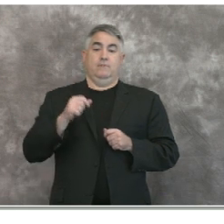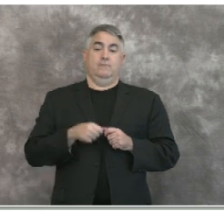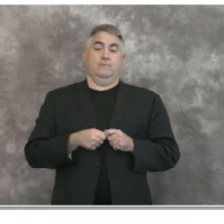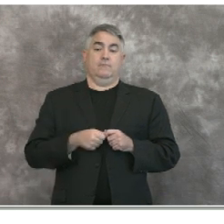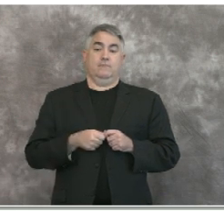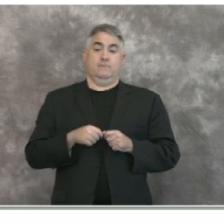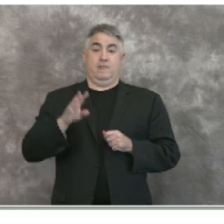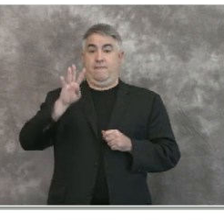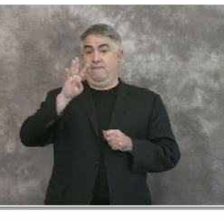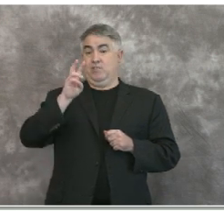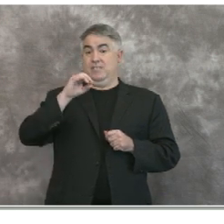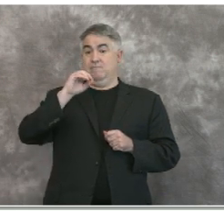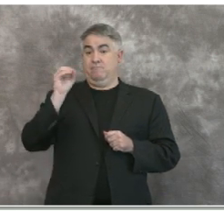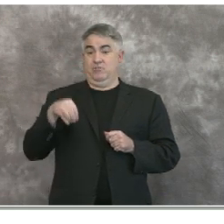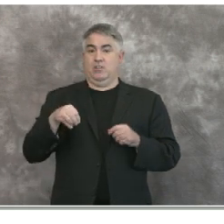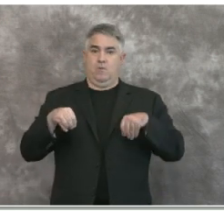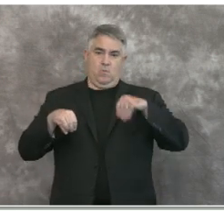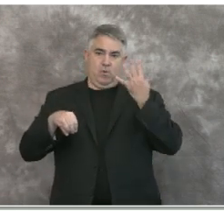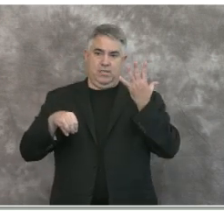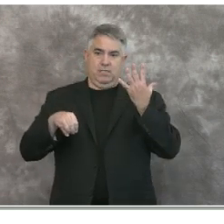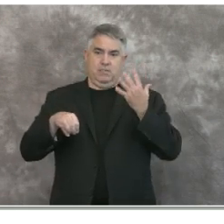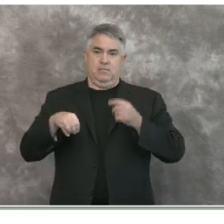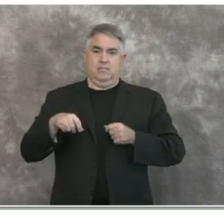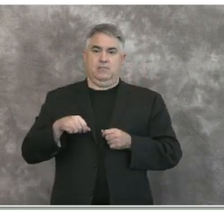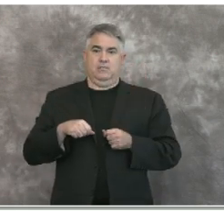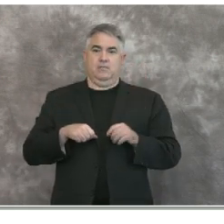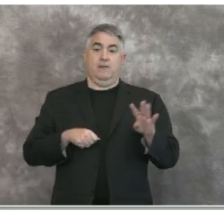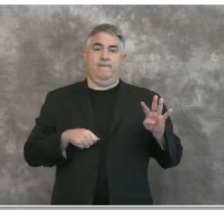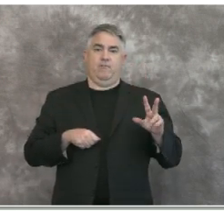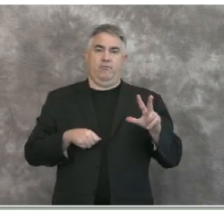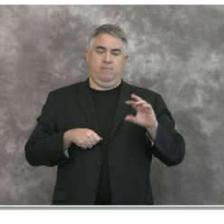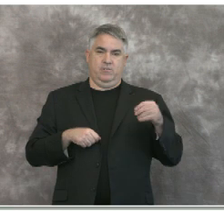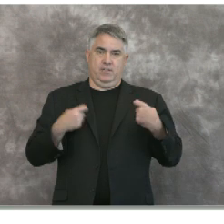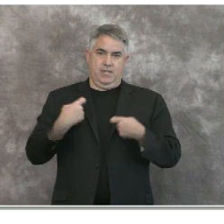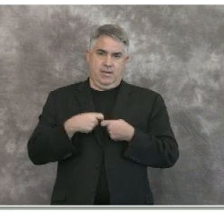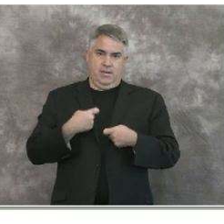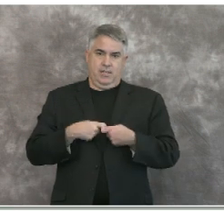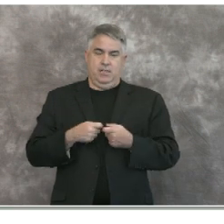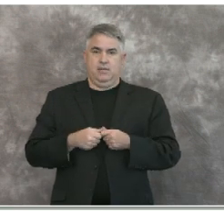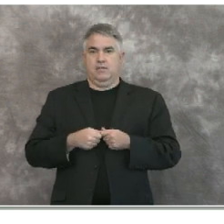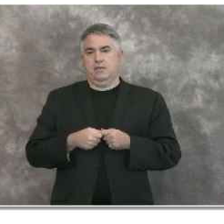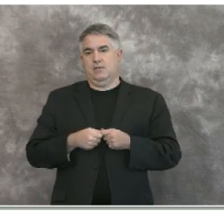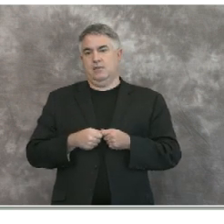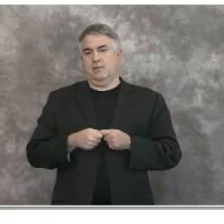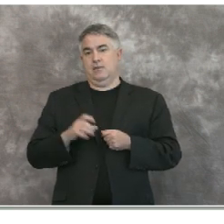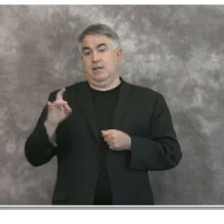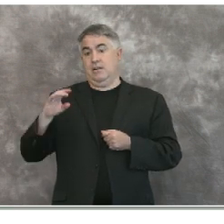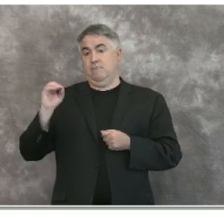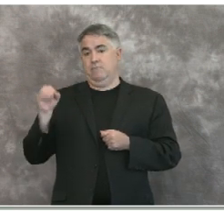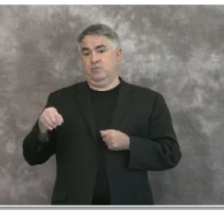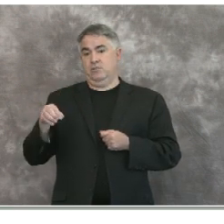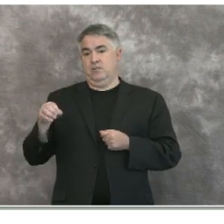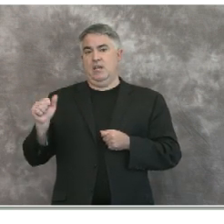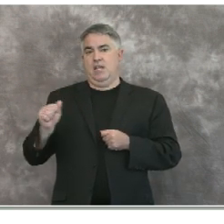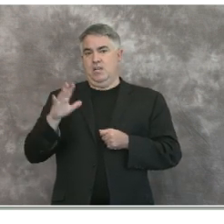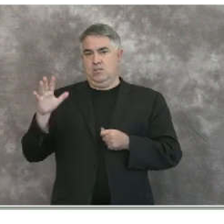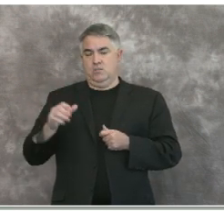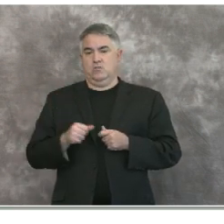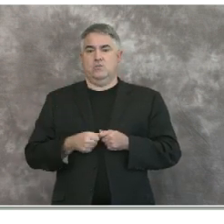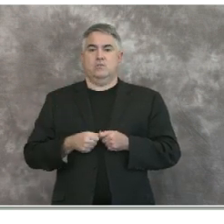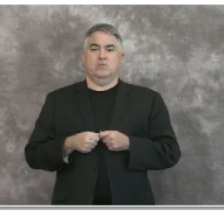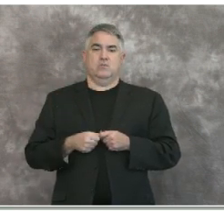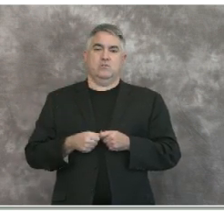46% are white, 95 or 43% are Hispanic or Latino, 17 or 8% are Asian, 4 or